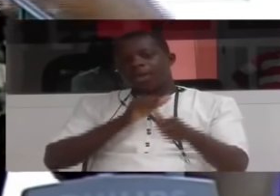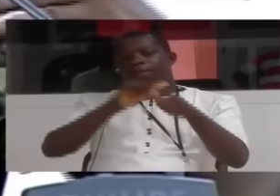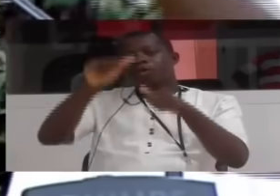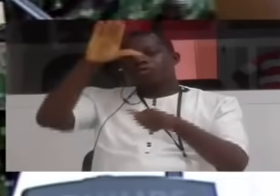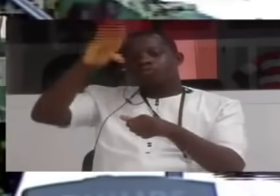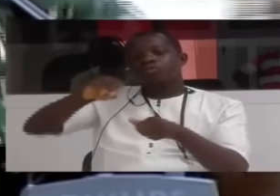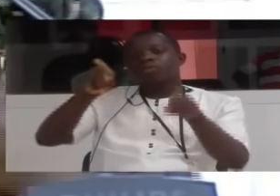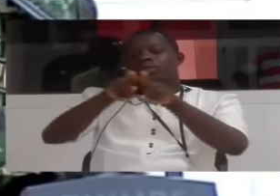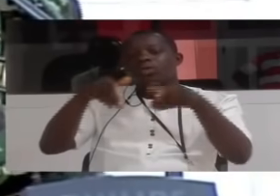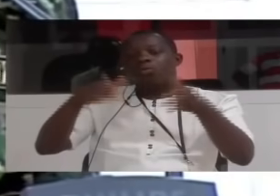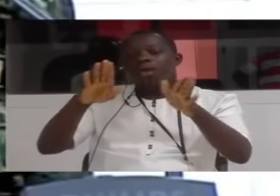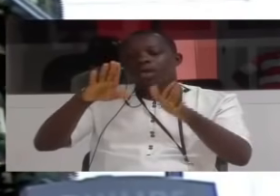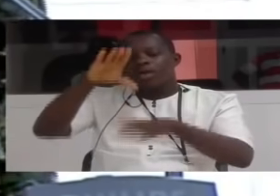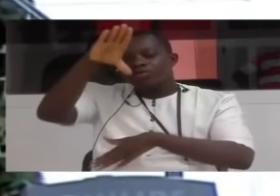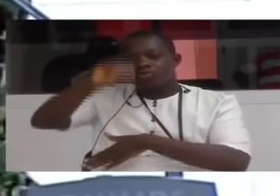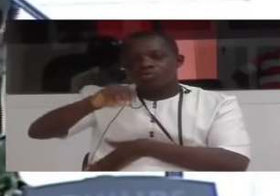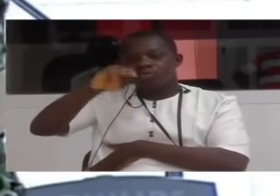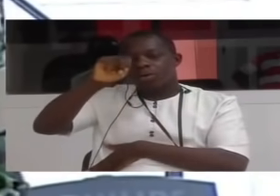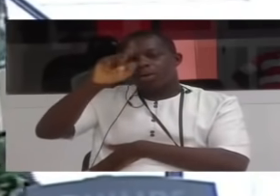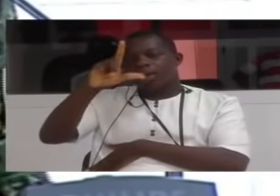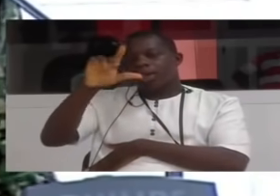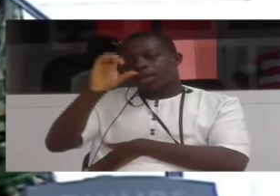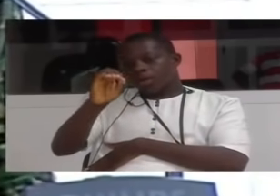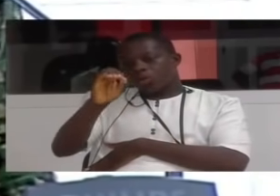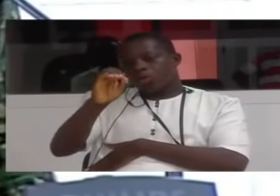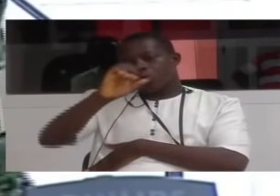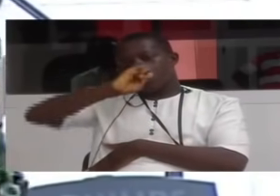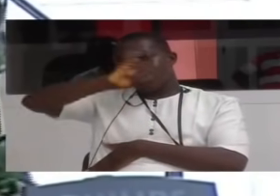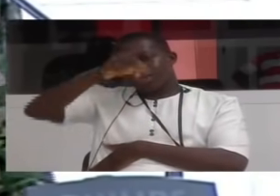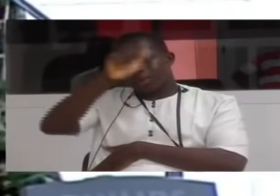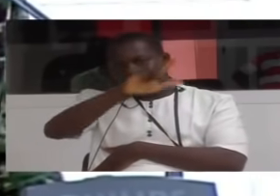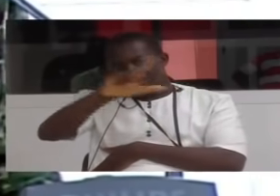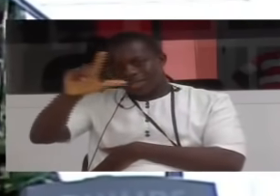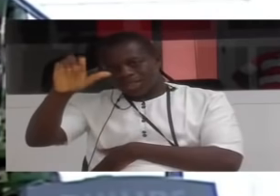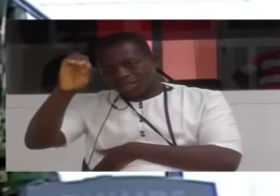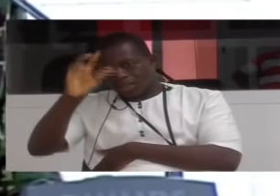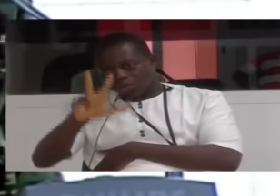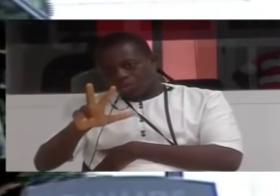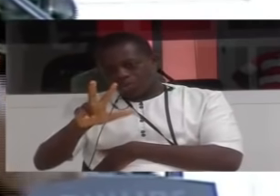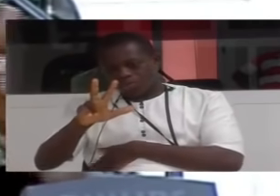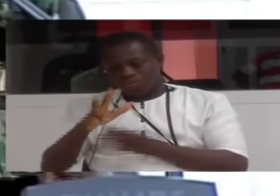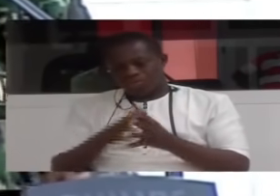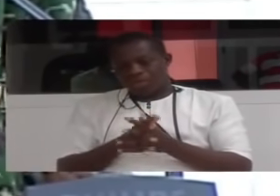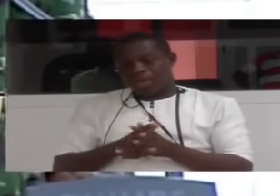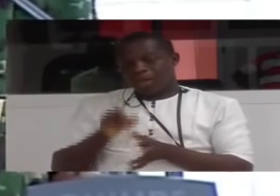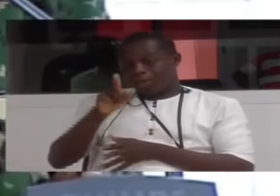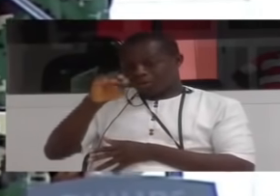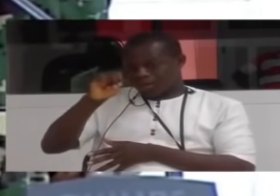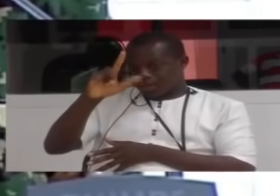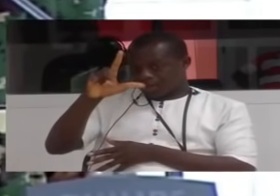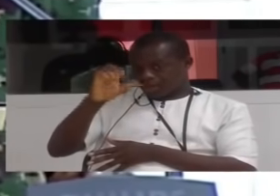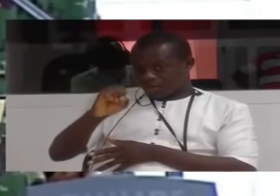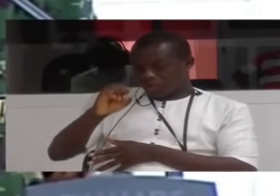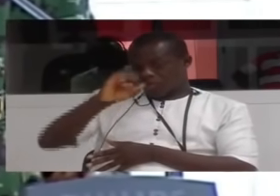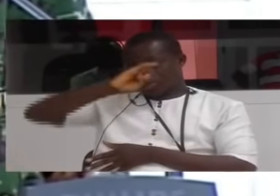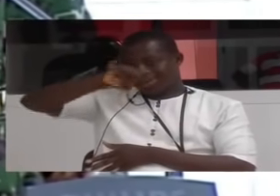nuñ def Ilo Jallow. He said to us that we should do to him just as we did to Ilo Jallow. Wa Ilo Jallow momu nak,